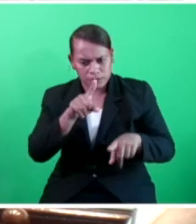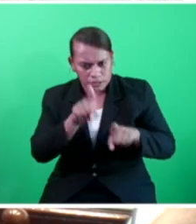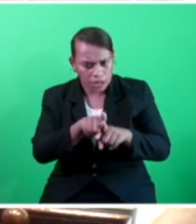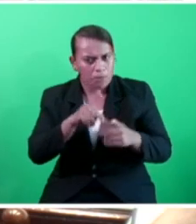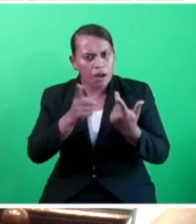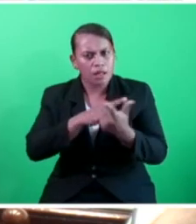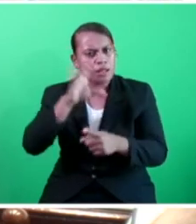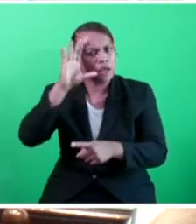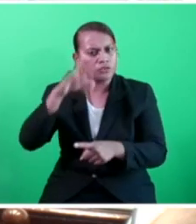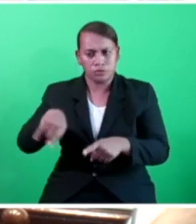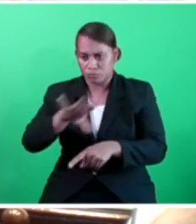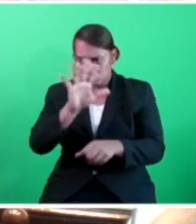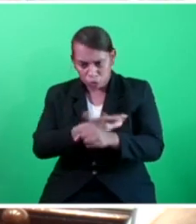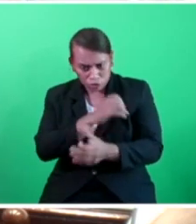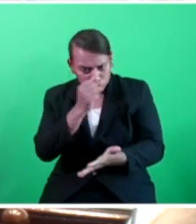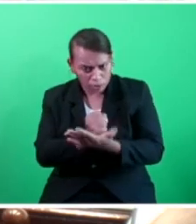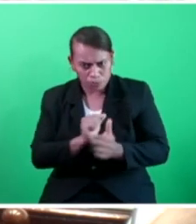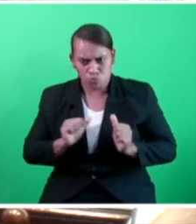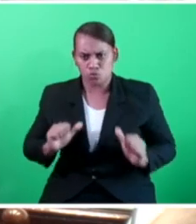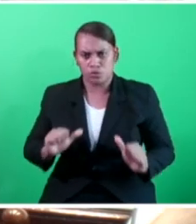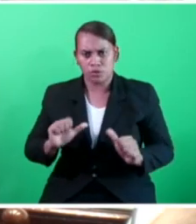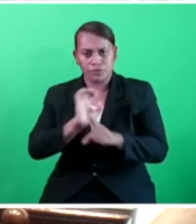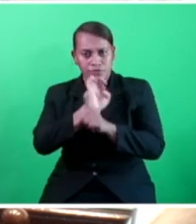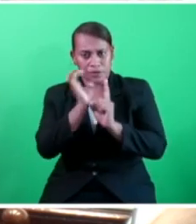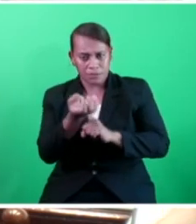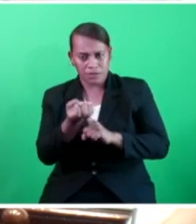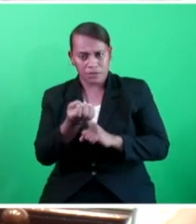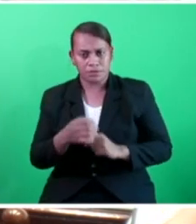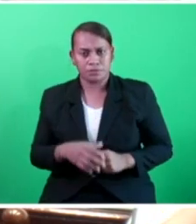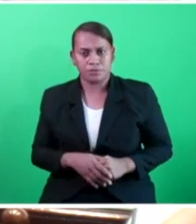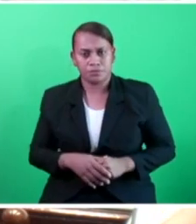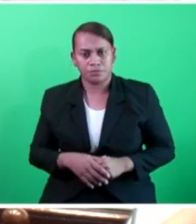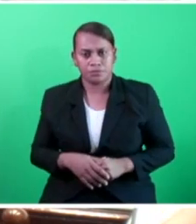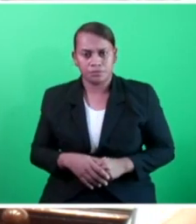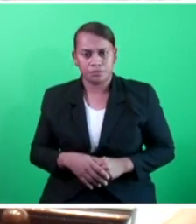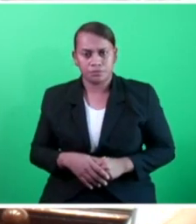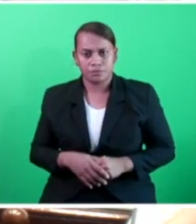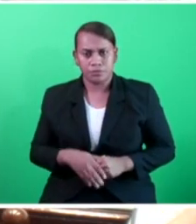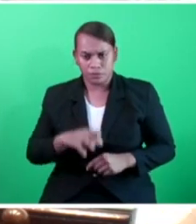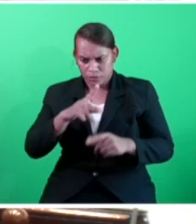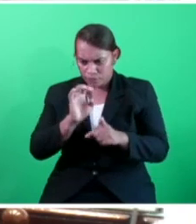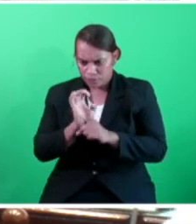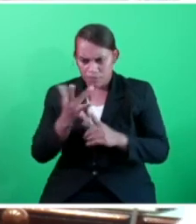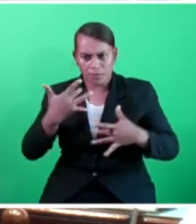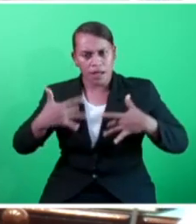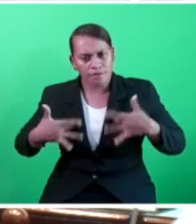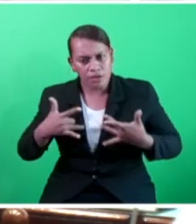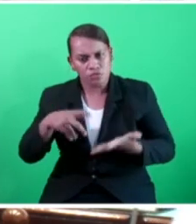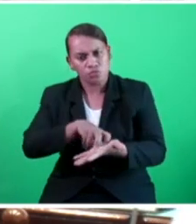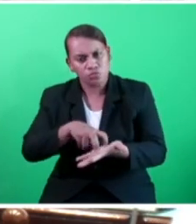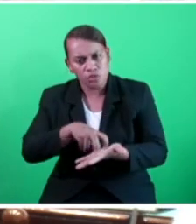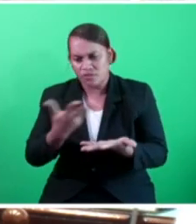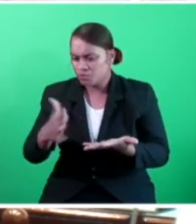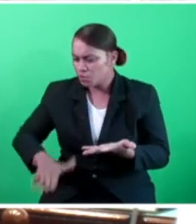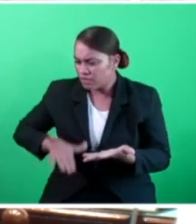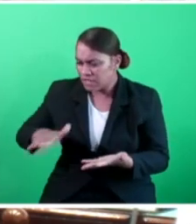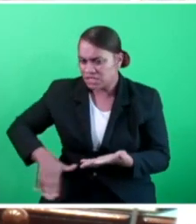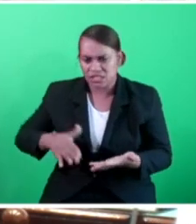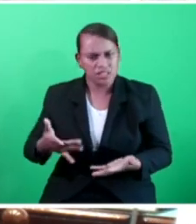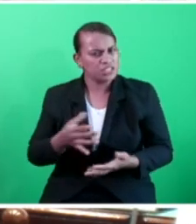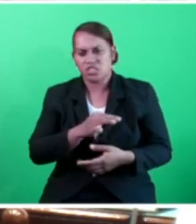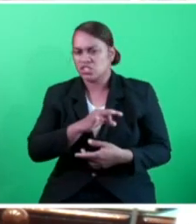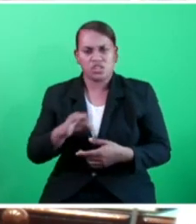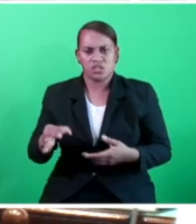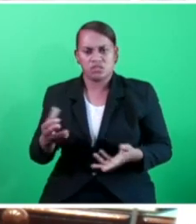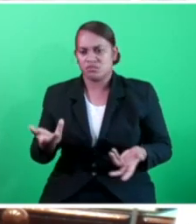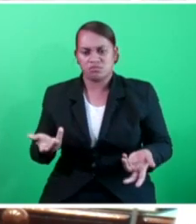protect our environment as well as the lives of the vulnerable, the poor, who are not very much bothered